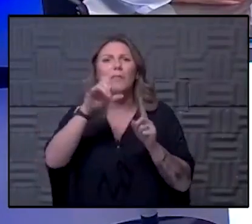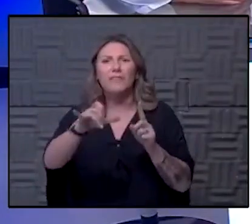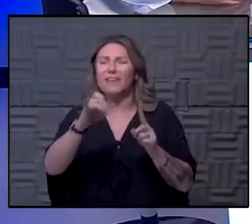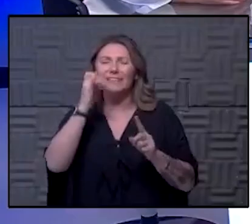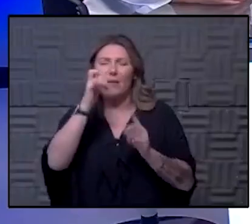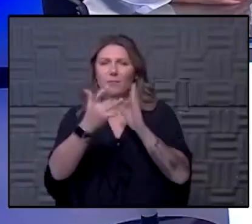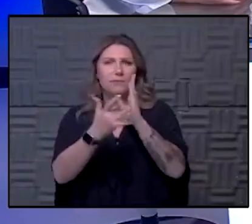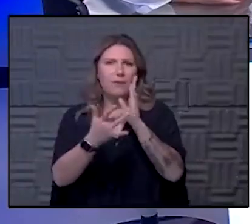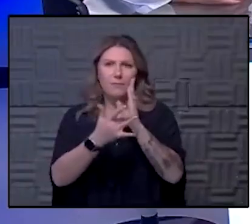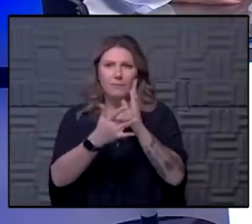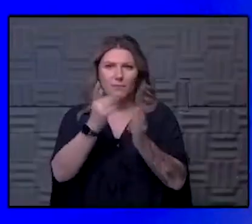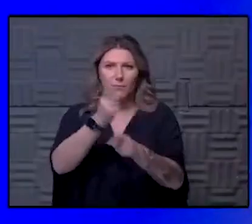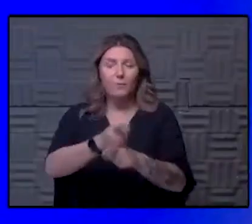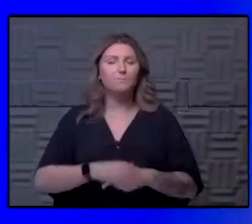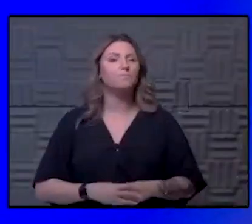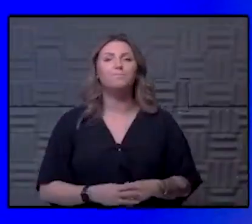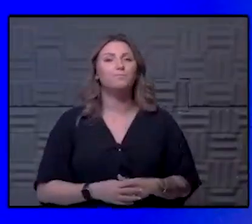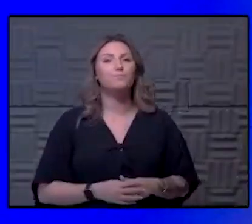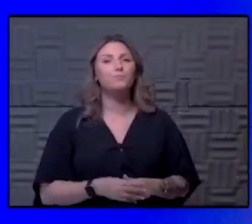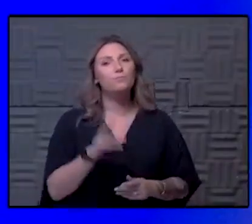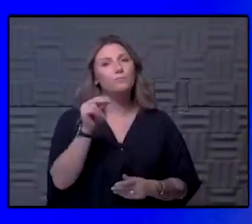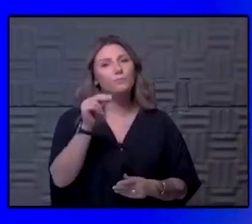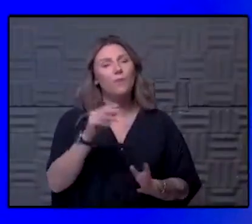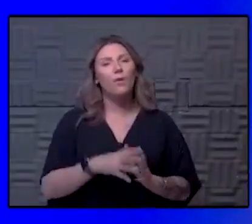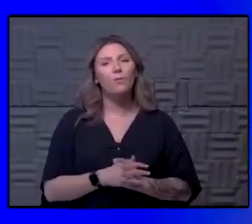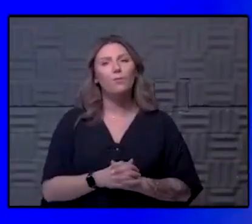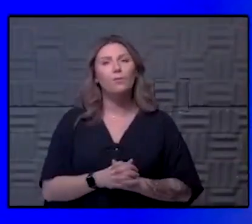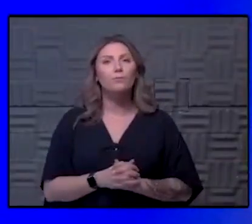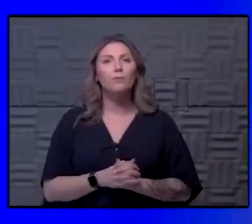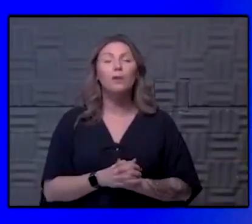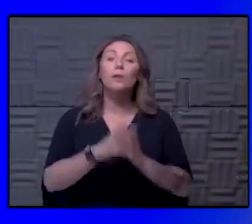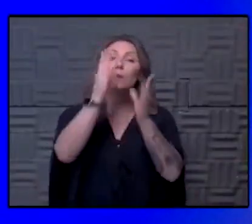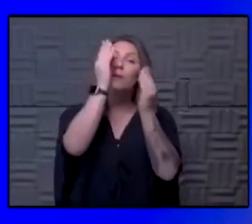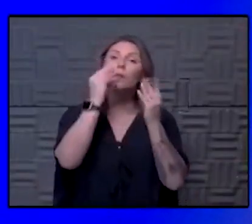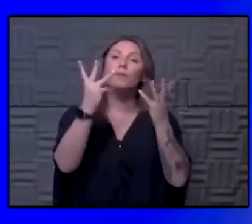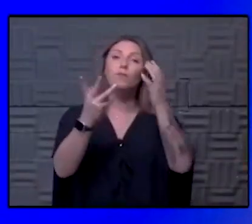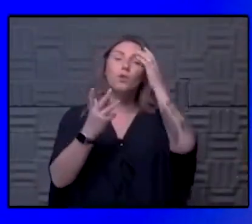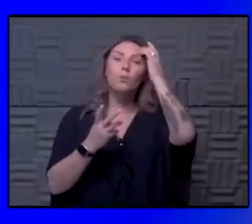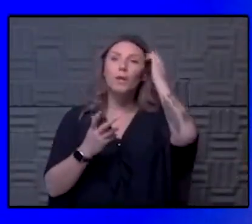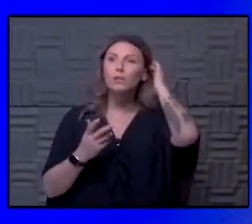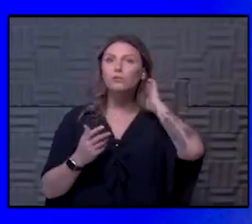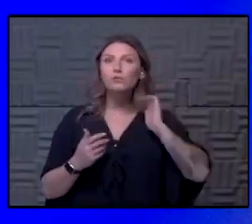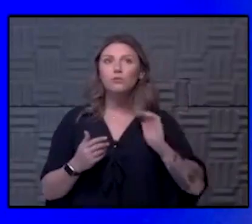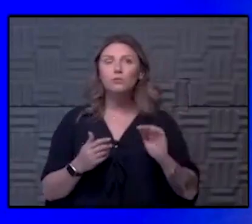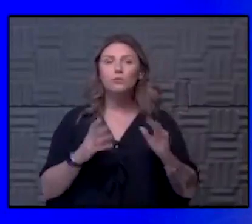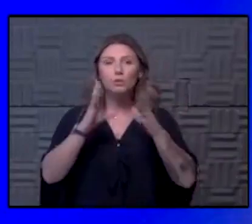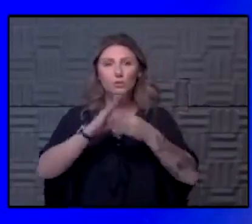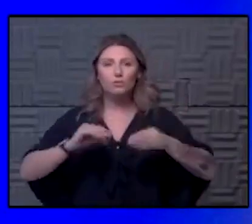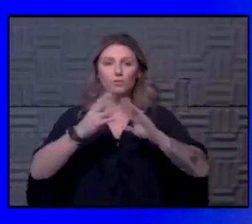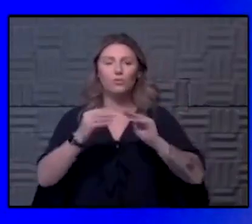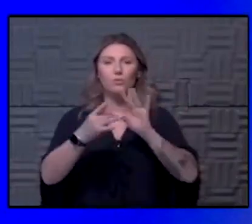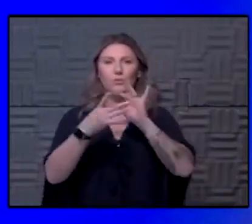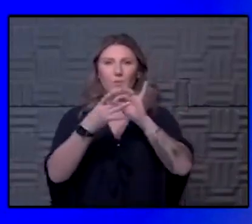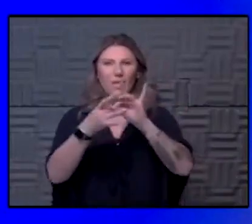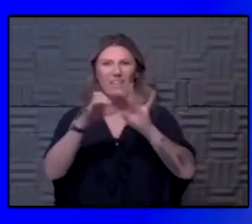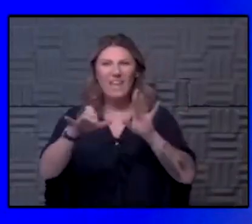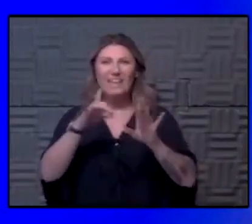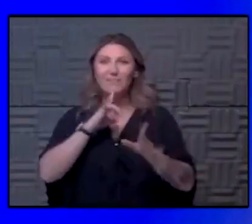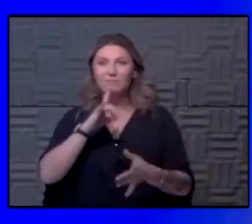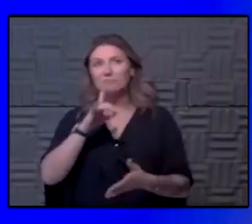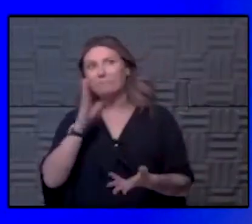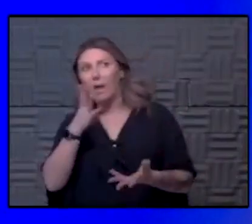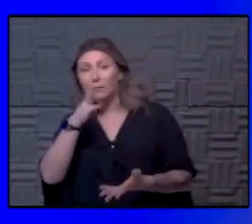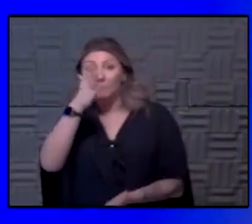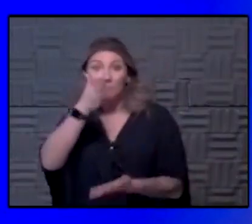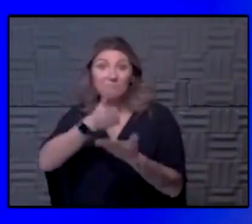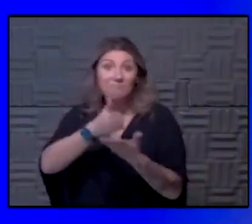not technically a preservative. No, and I think, the information and the stories about that have kind of died down a little bit, so I don't know if